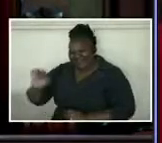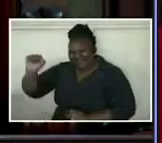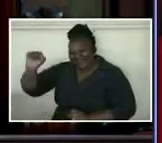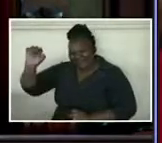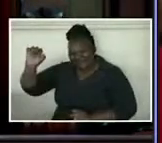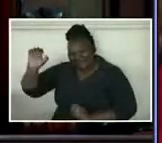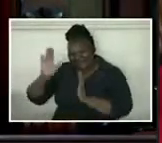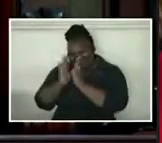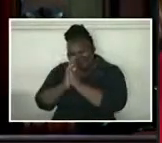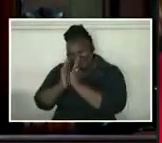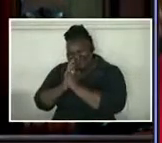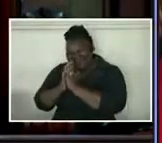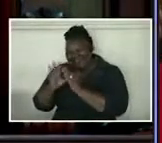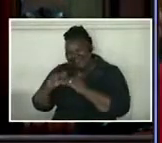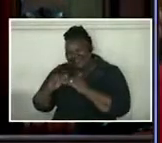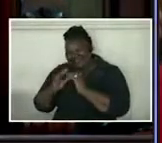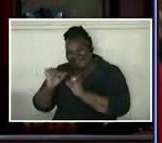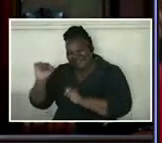members